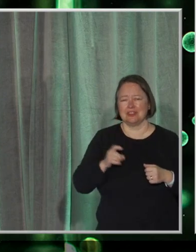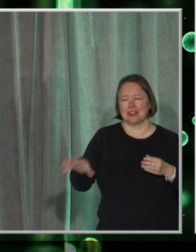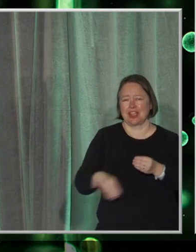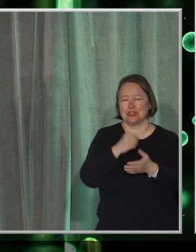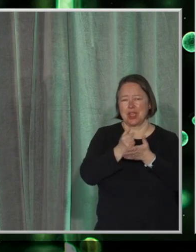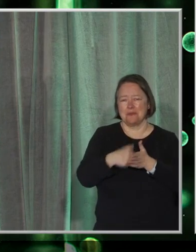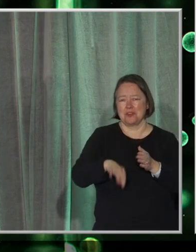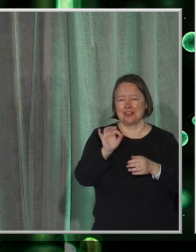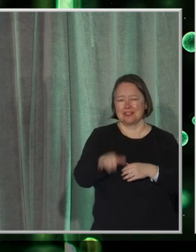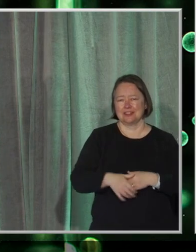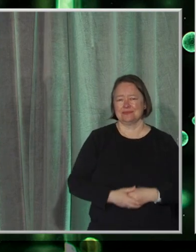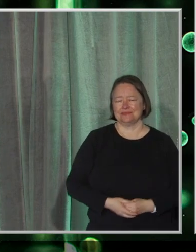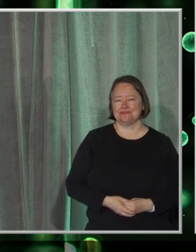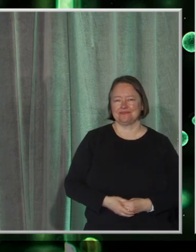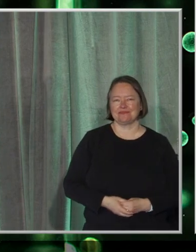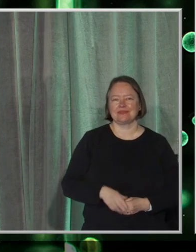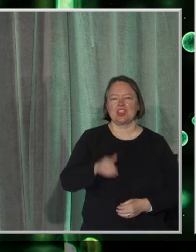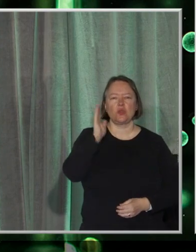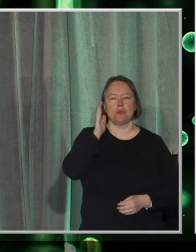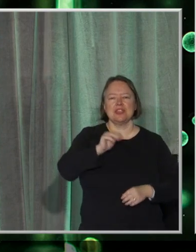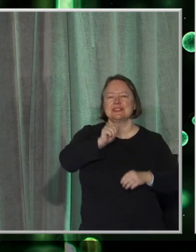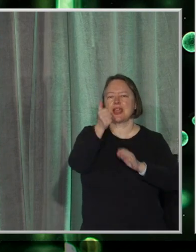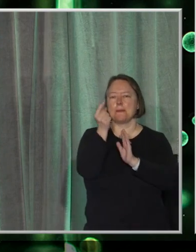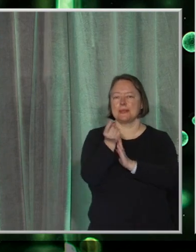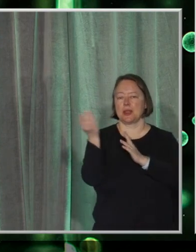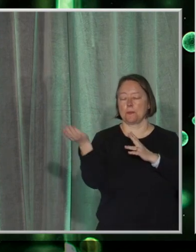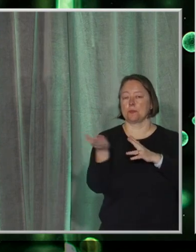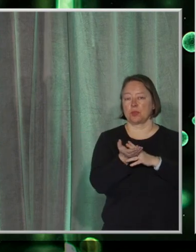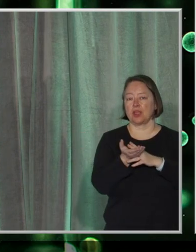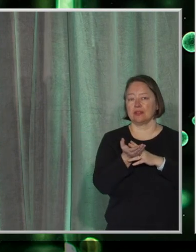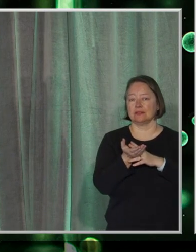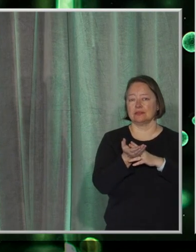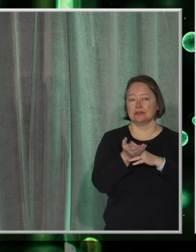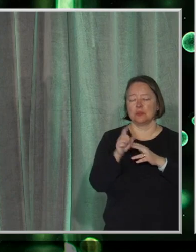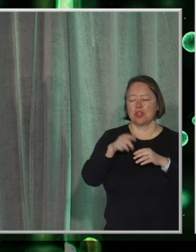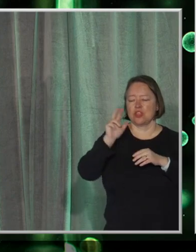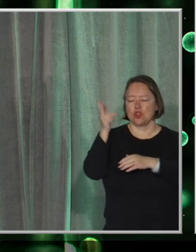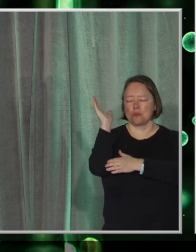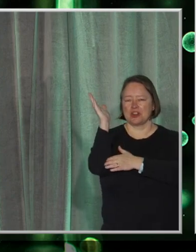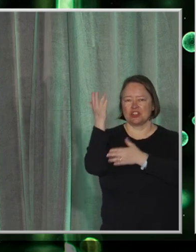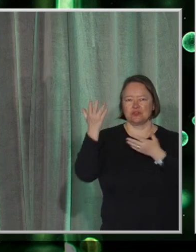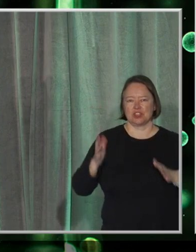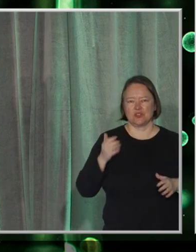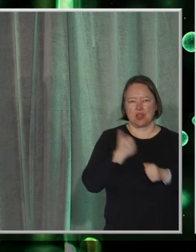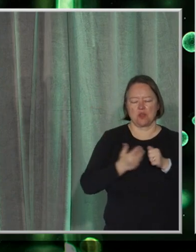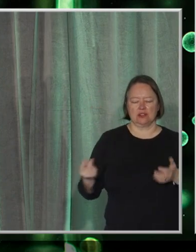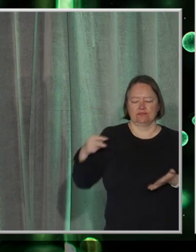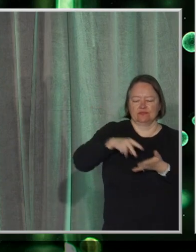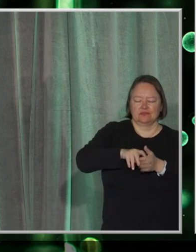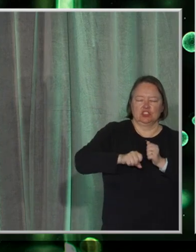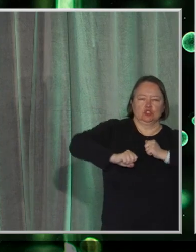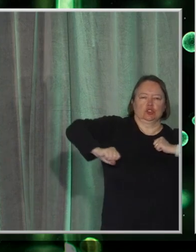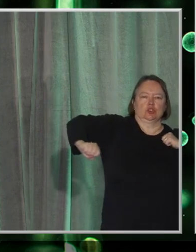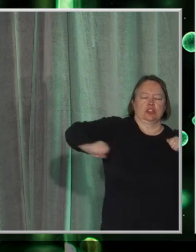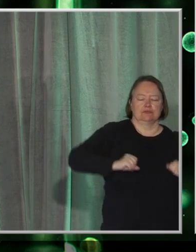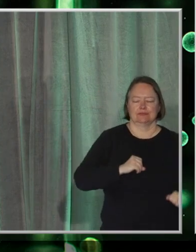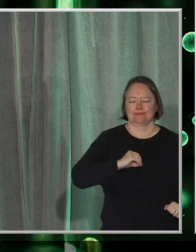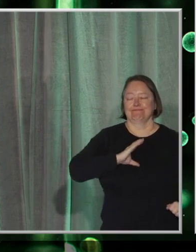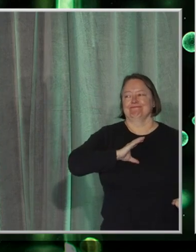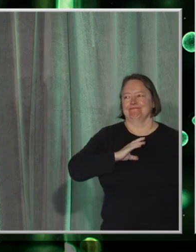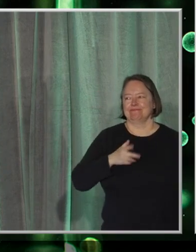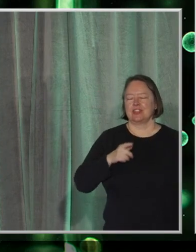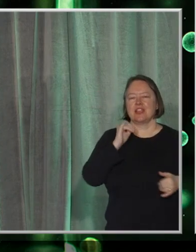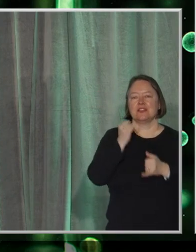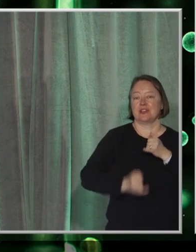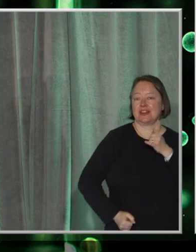extra help. There will be a 10-minute break after the third presentation for everyone to stretch and refresh.